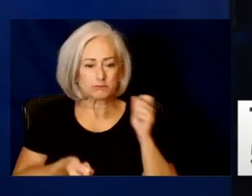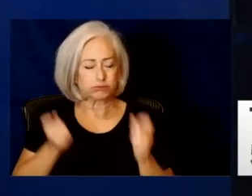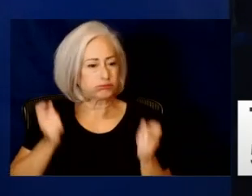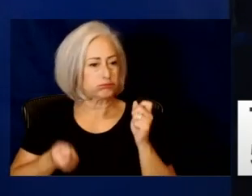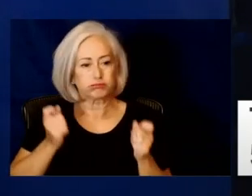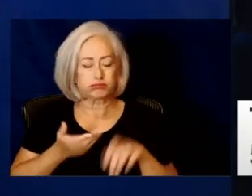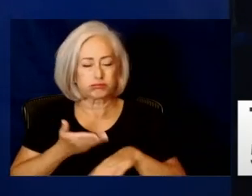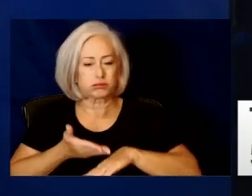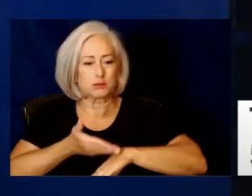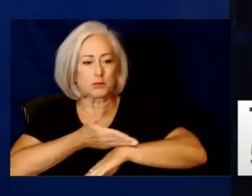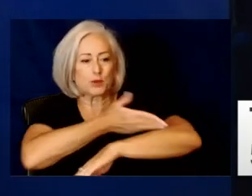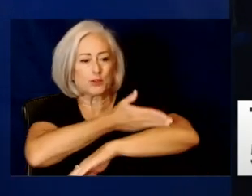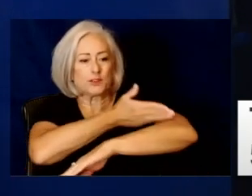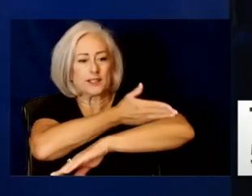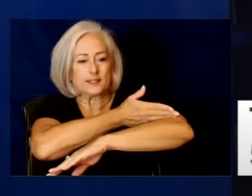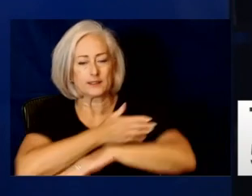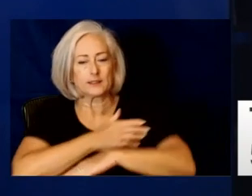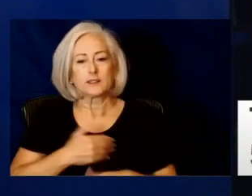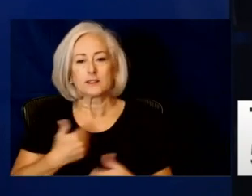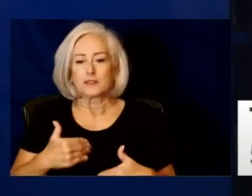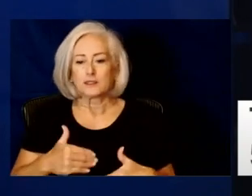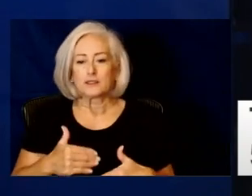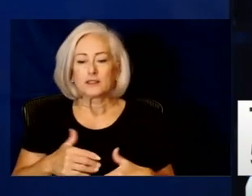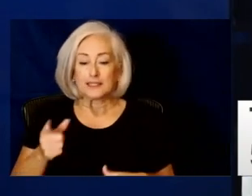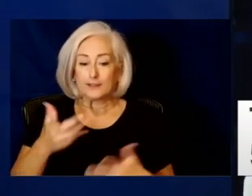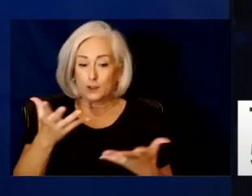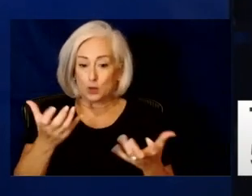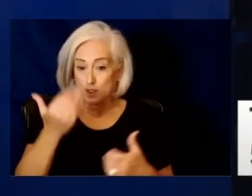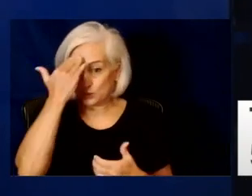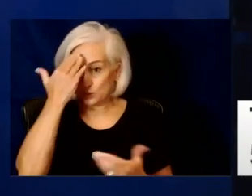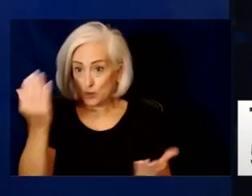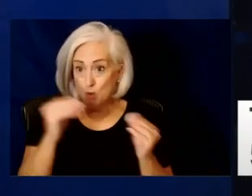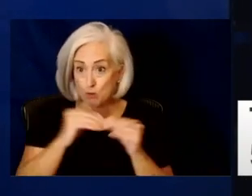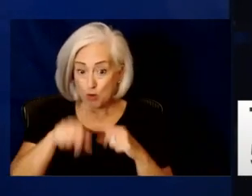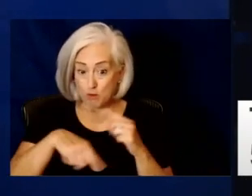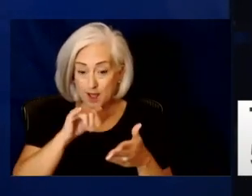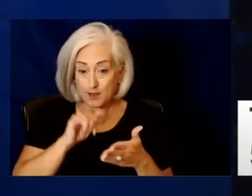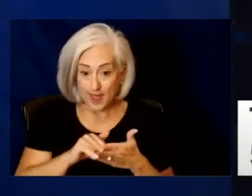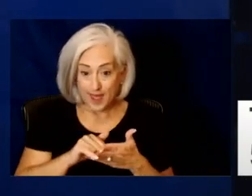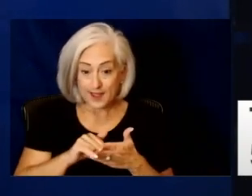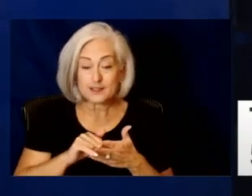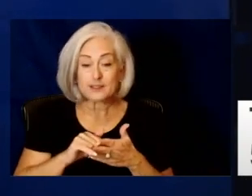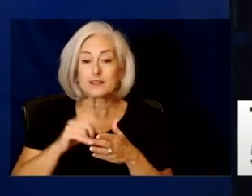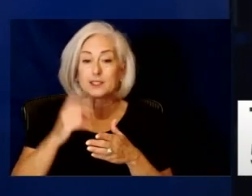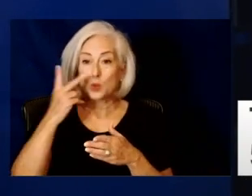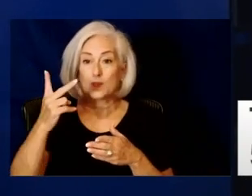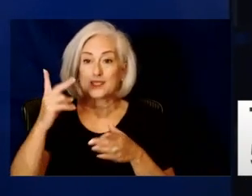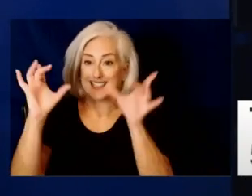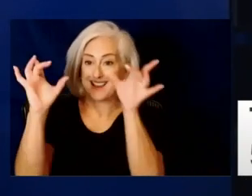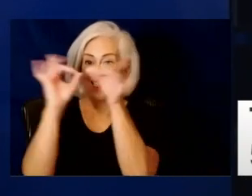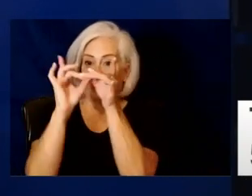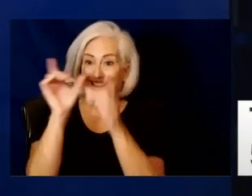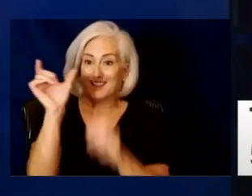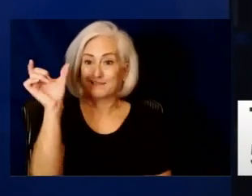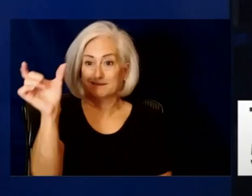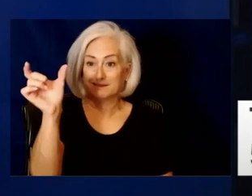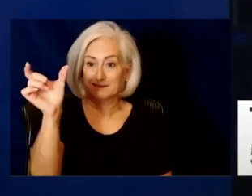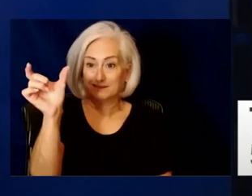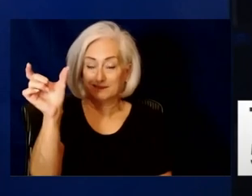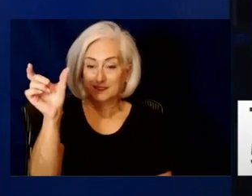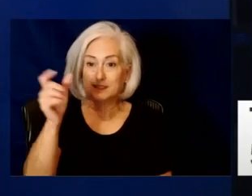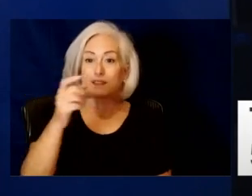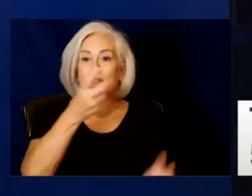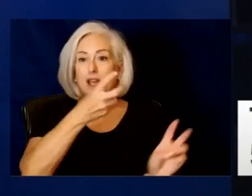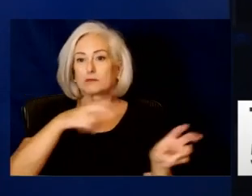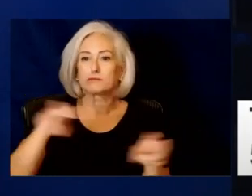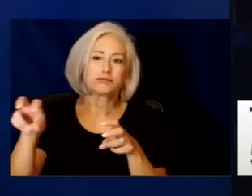forward that is. If you're interested in learning more about that, there's a link up at the top of the screen there that you can grab on that will take you to the cancer